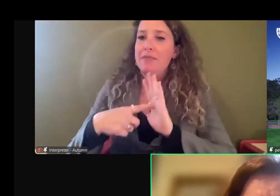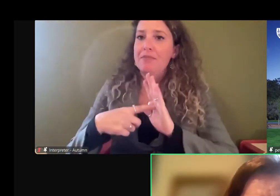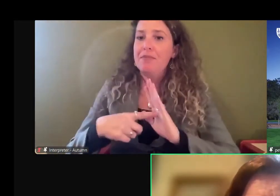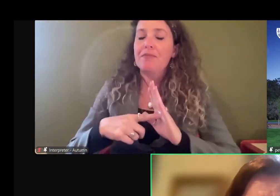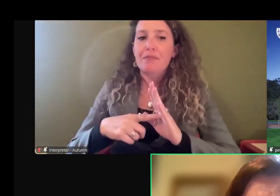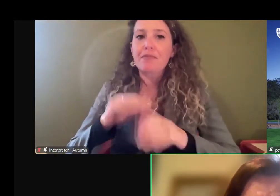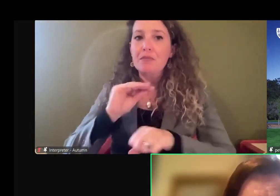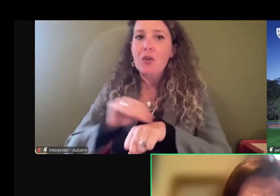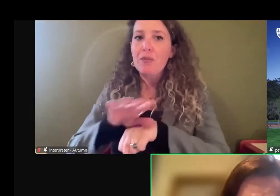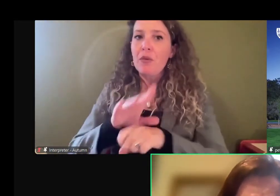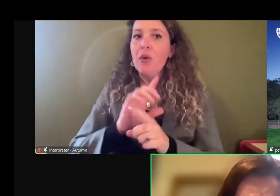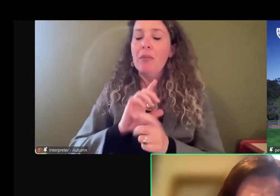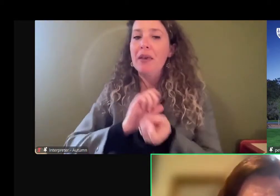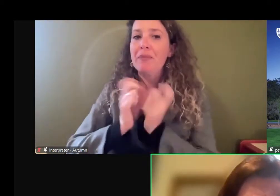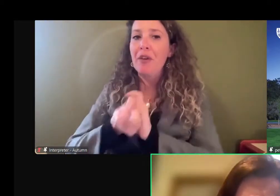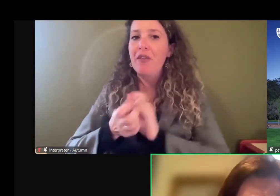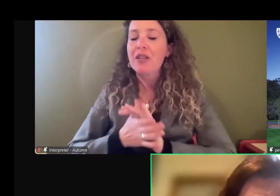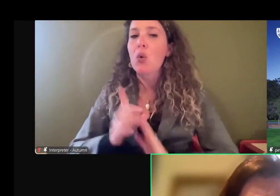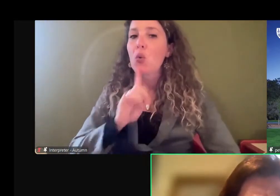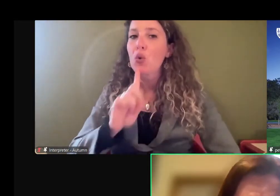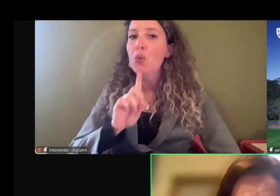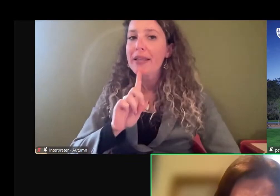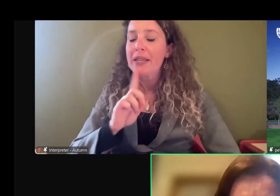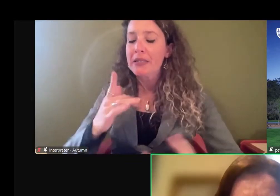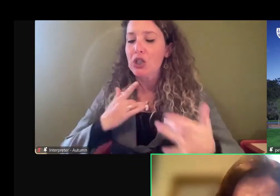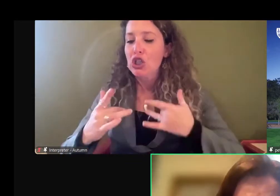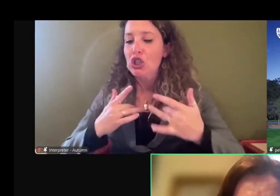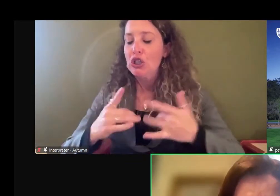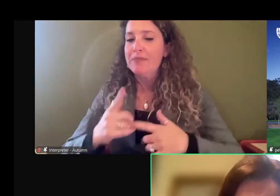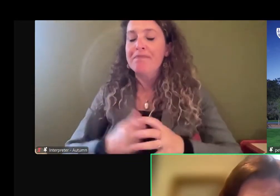that's one of many of the things we're very concerned about.